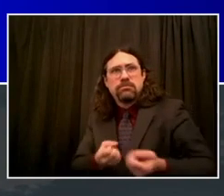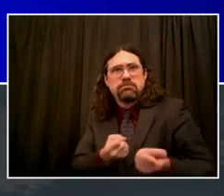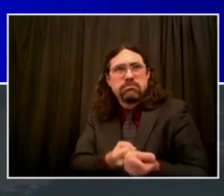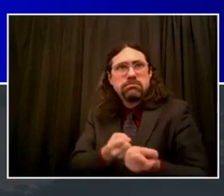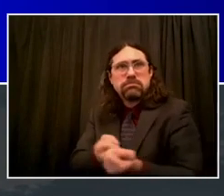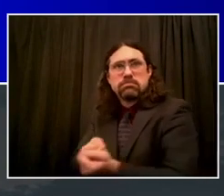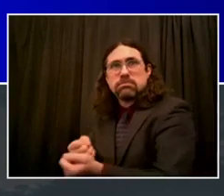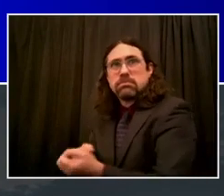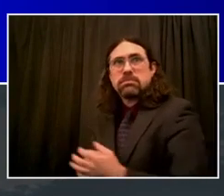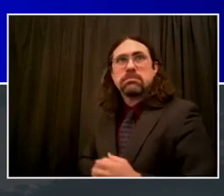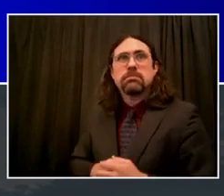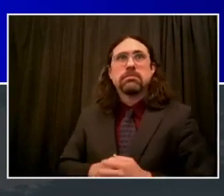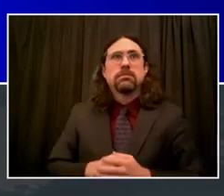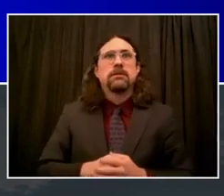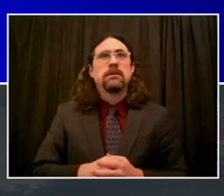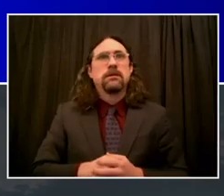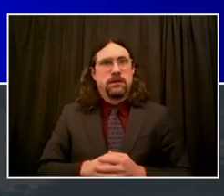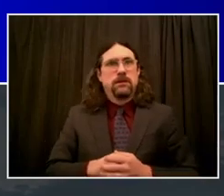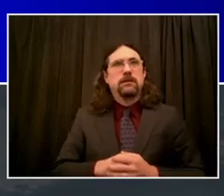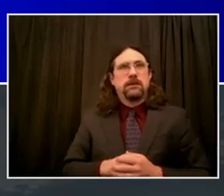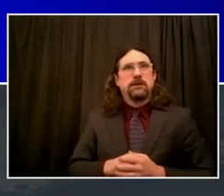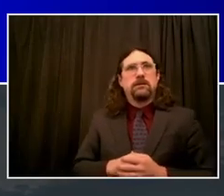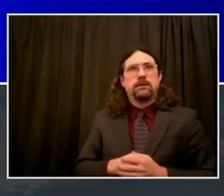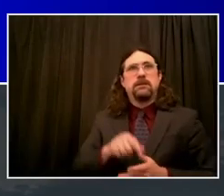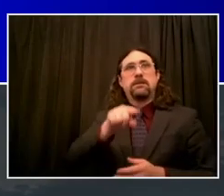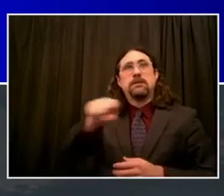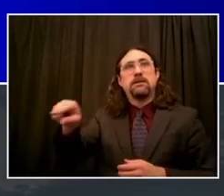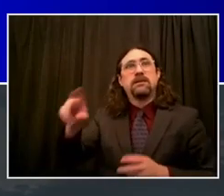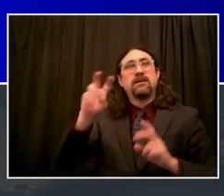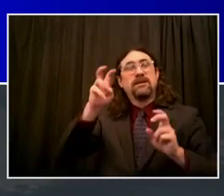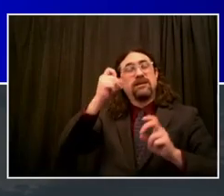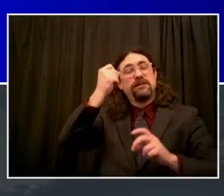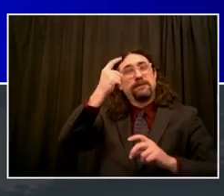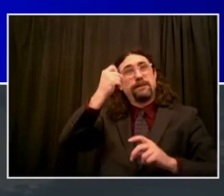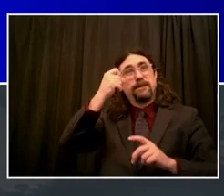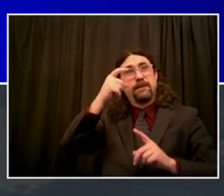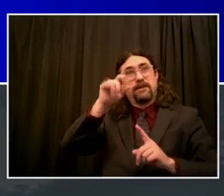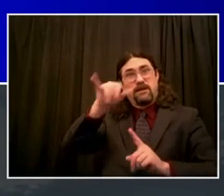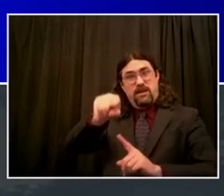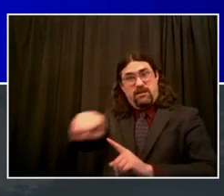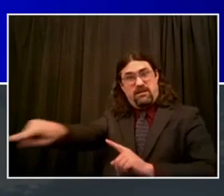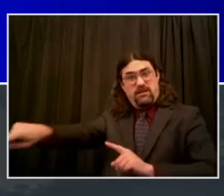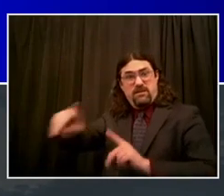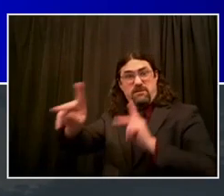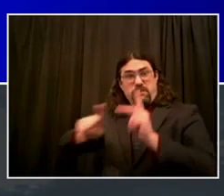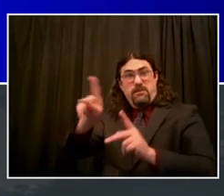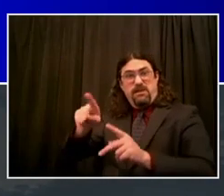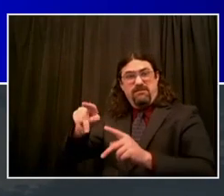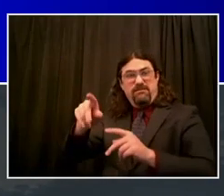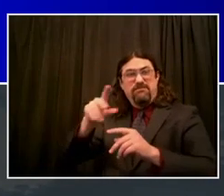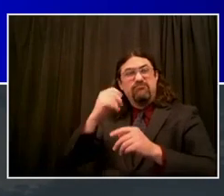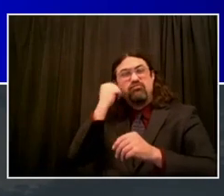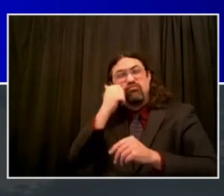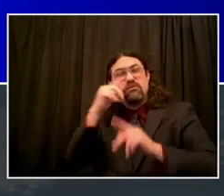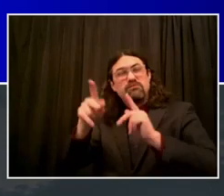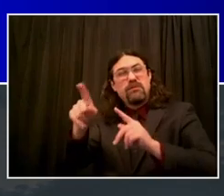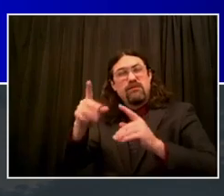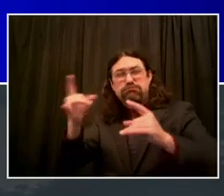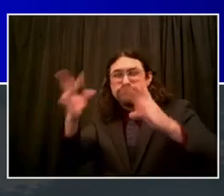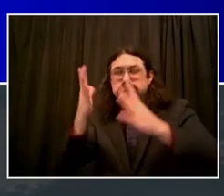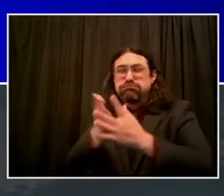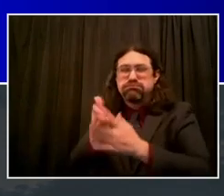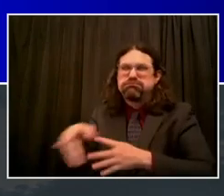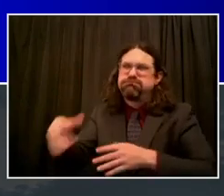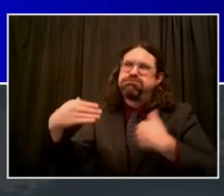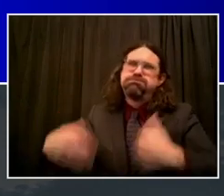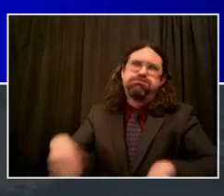community, but they are people that make New York better and stronger, and they protect other New Yorkers. So starting next week, we will have a testing